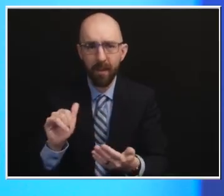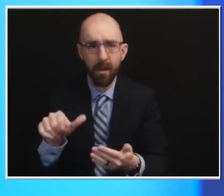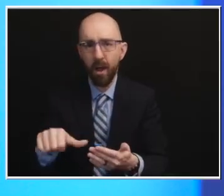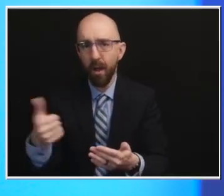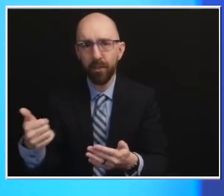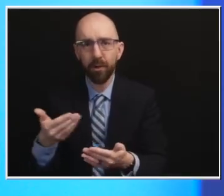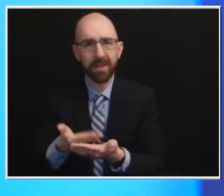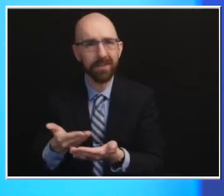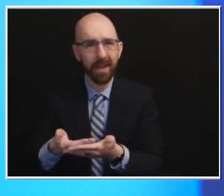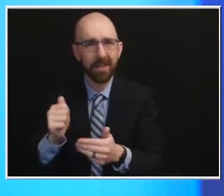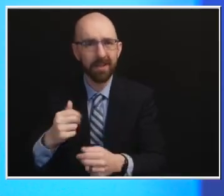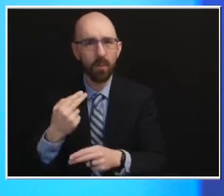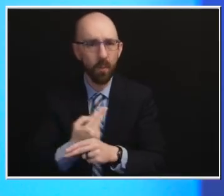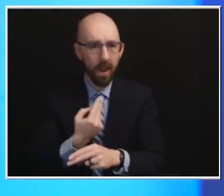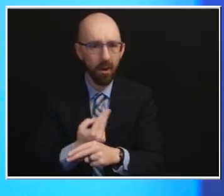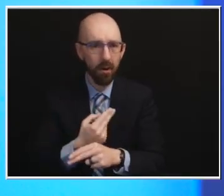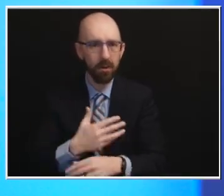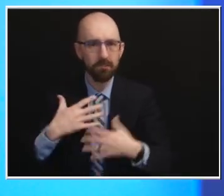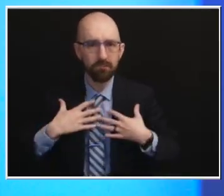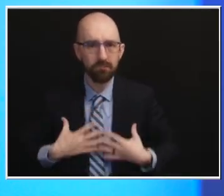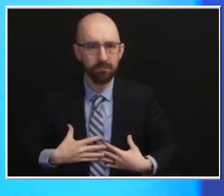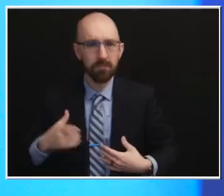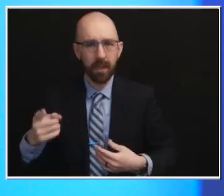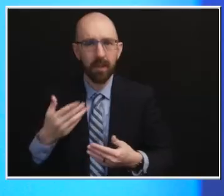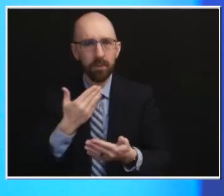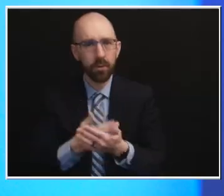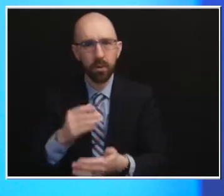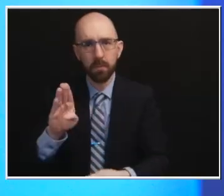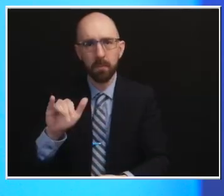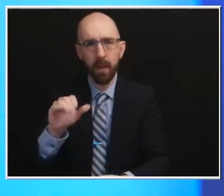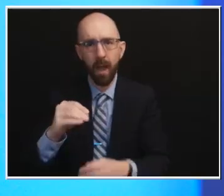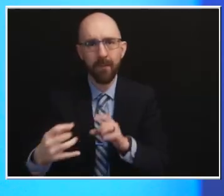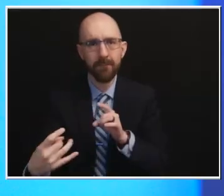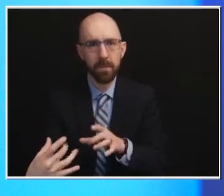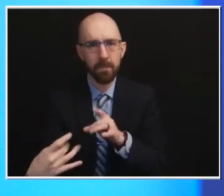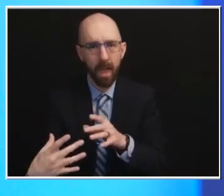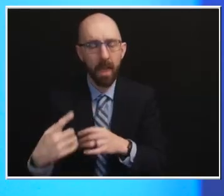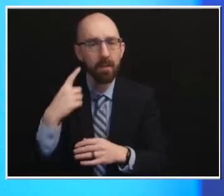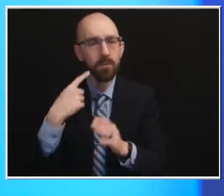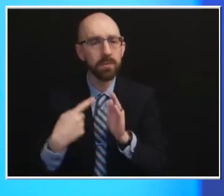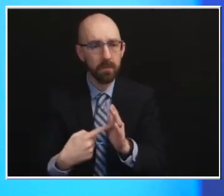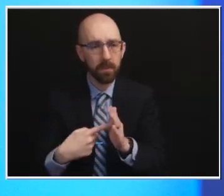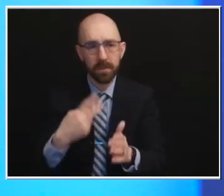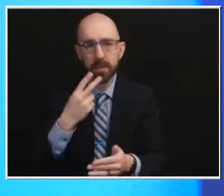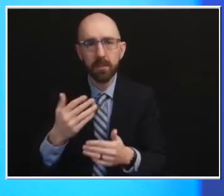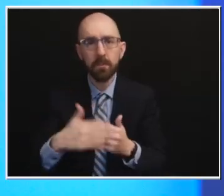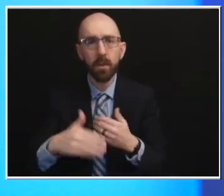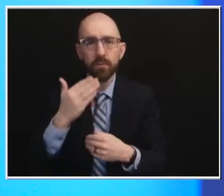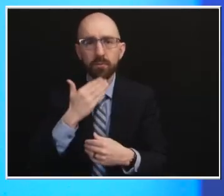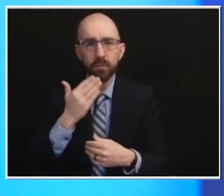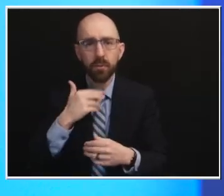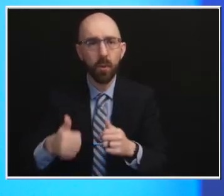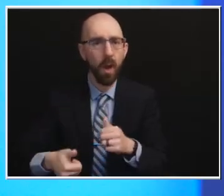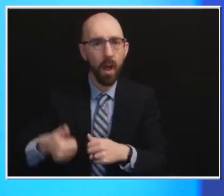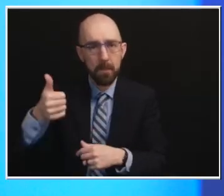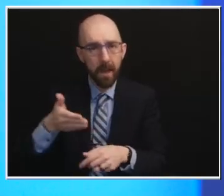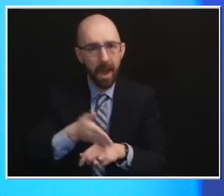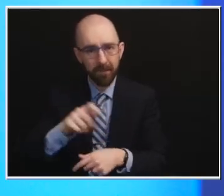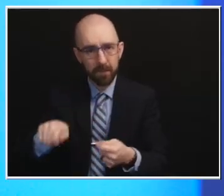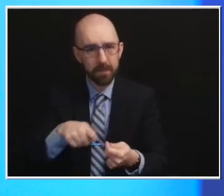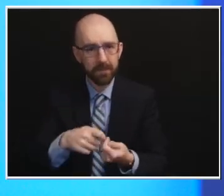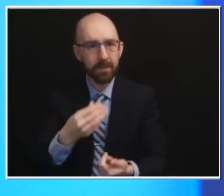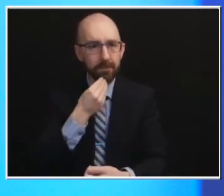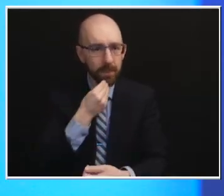think they provide a lot of meaningful biofeedback. For example, if you see your blood sugar go up after a specific food, you may